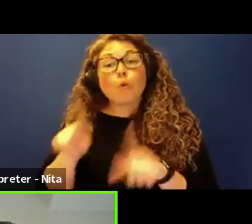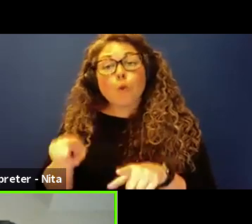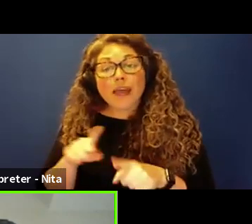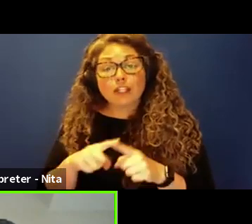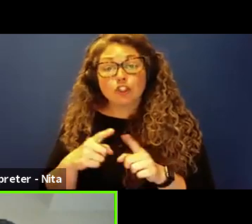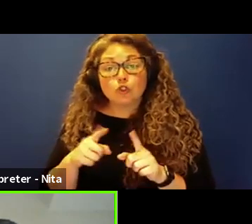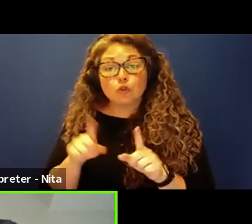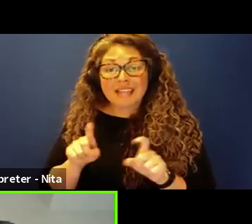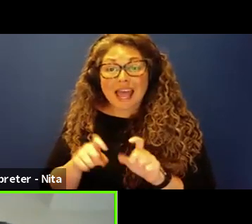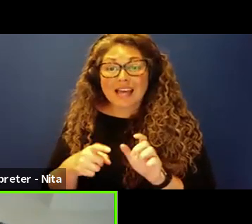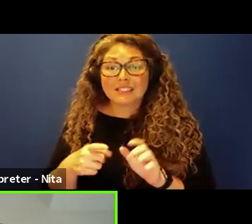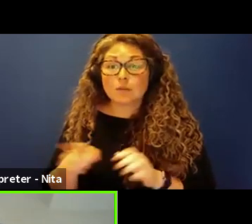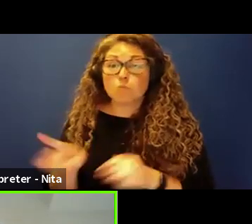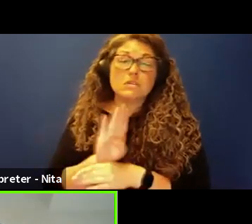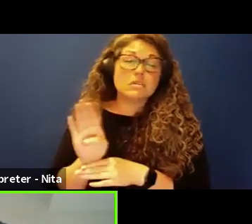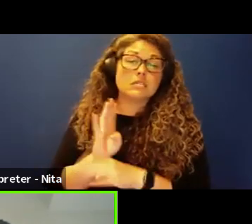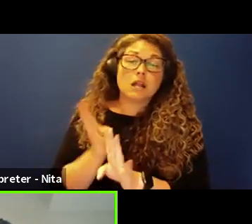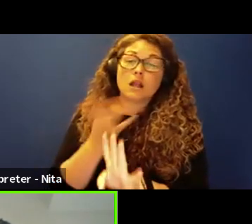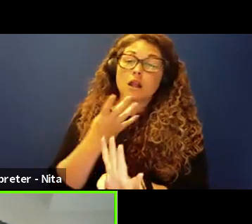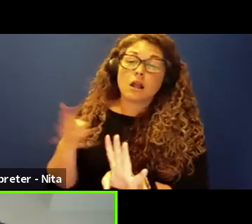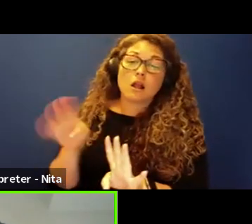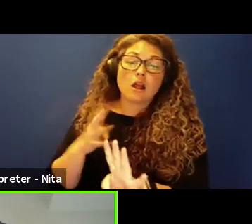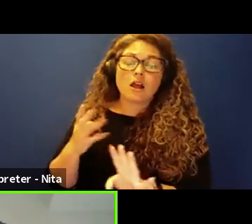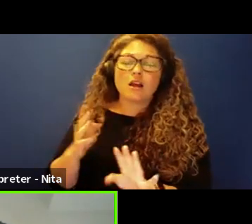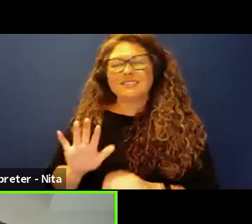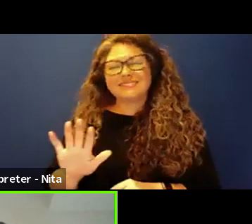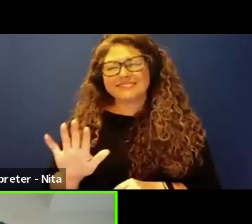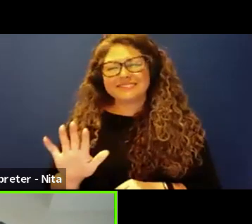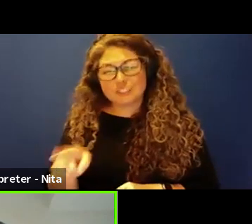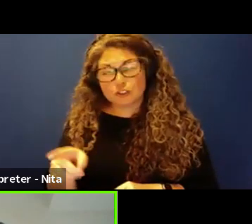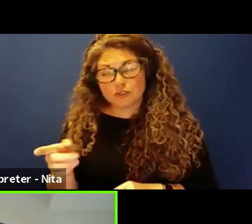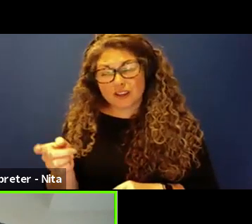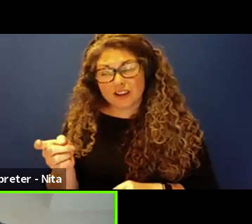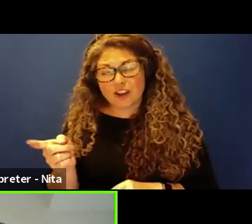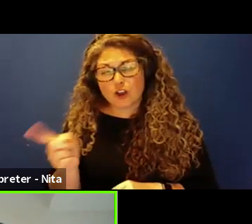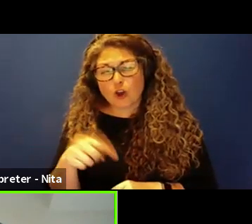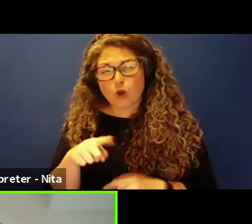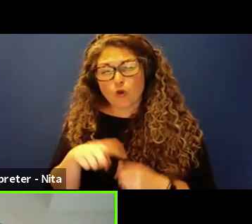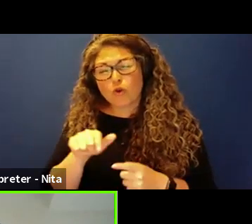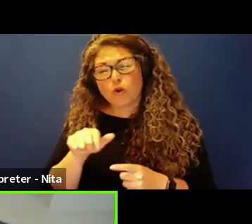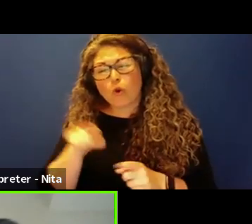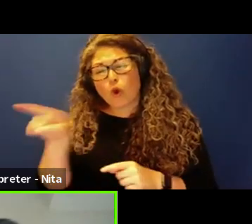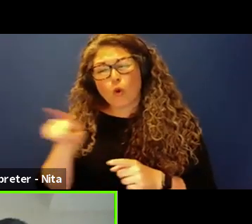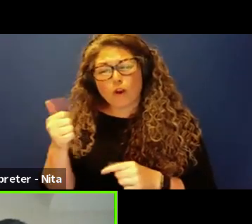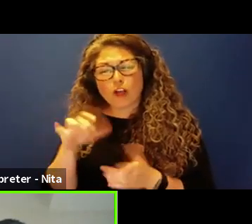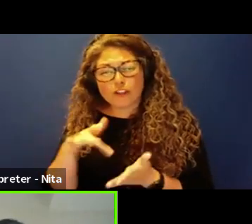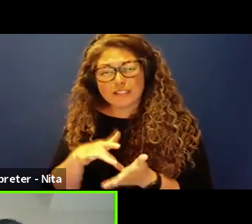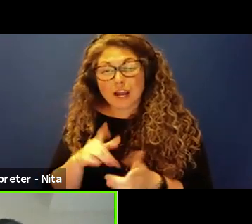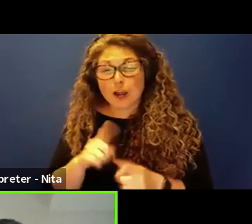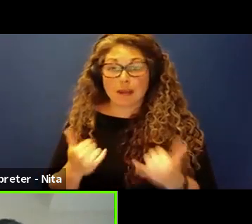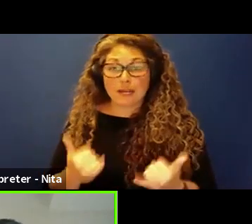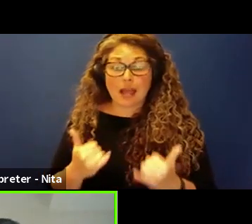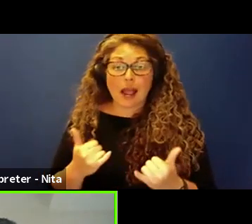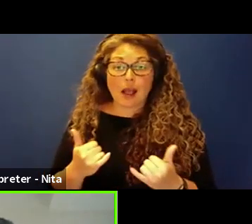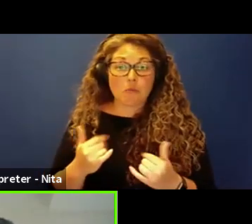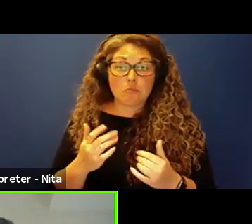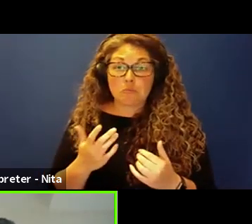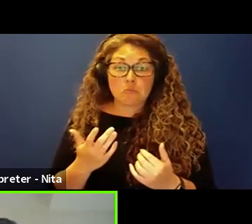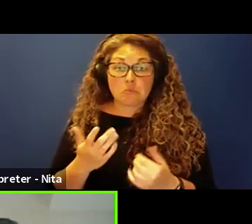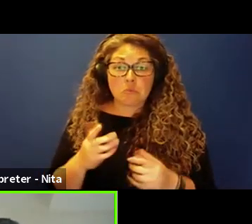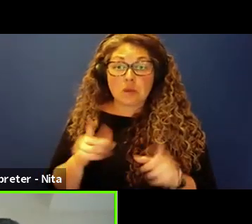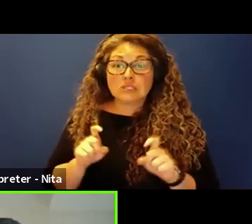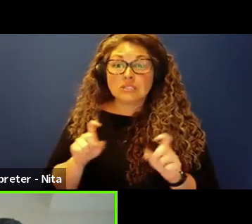you were busy at that place, that you would say, you know, can you come back, go to another center? But right now we're hearing that this, you know, that when the test